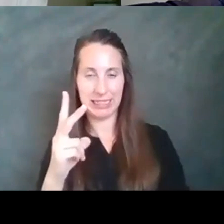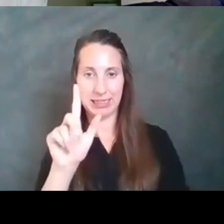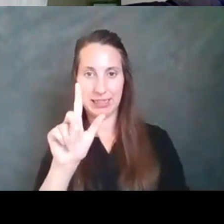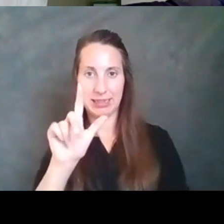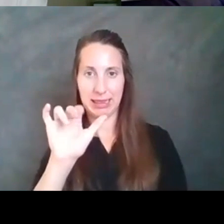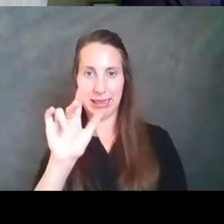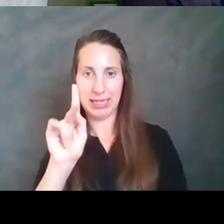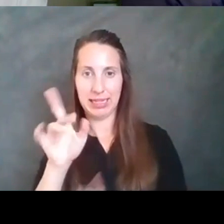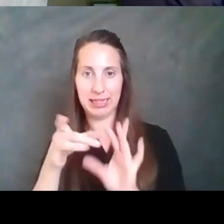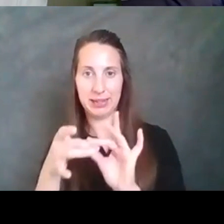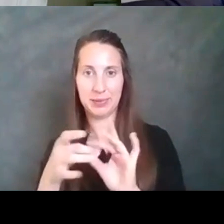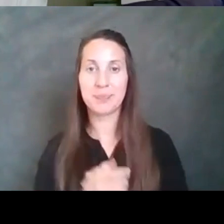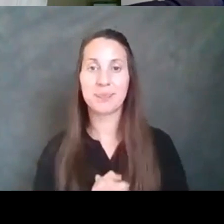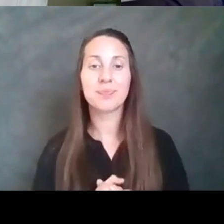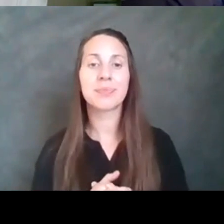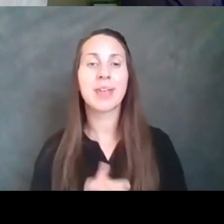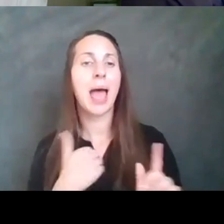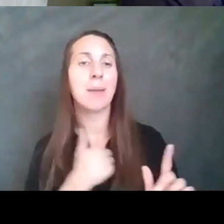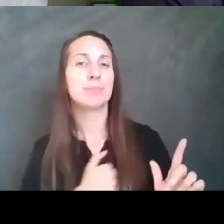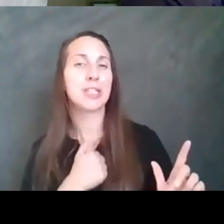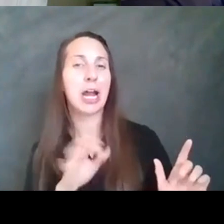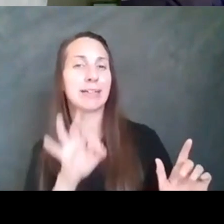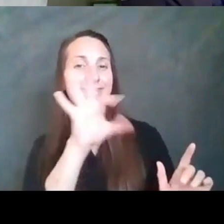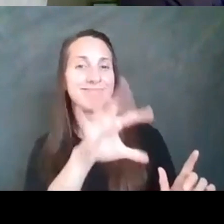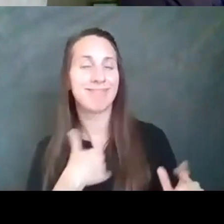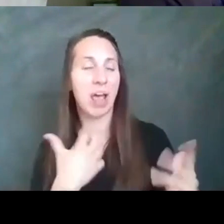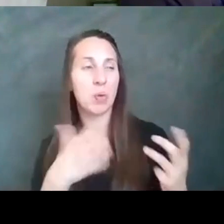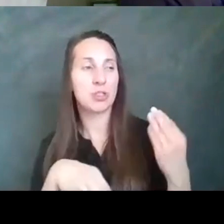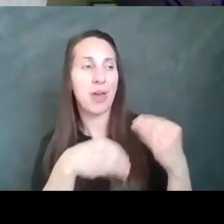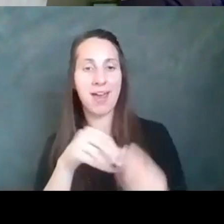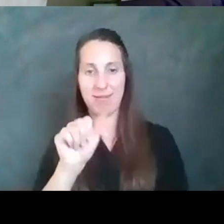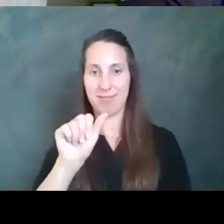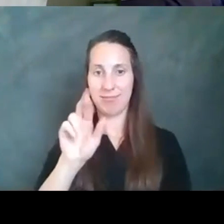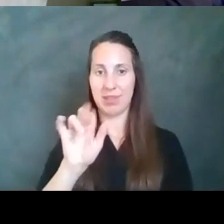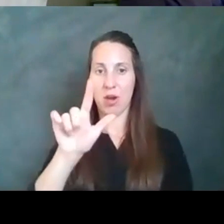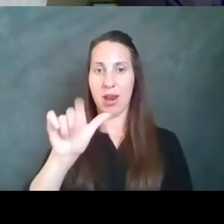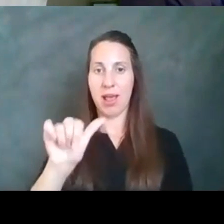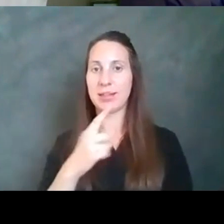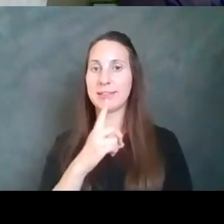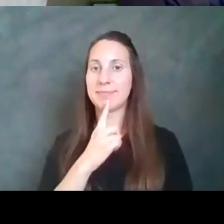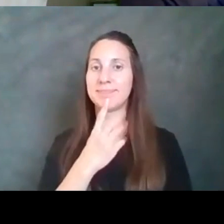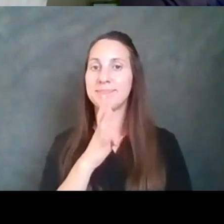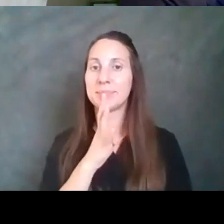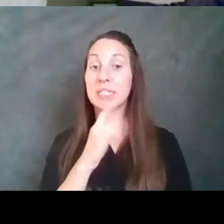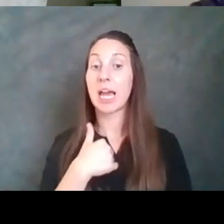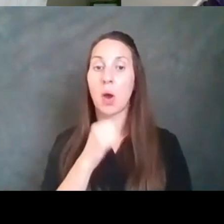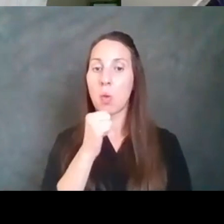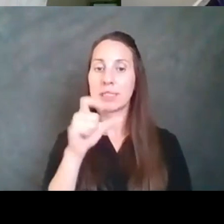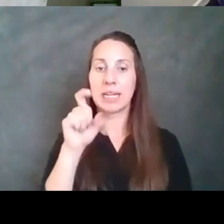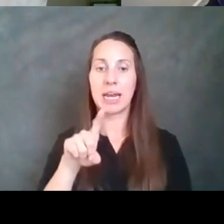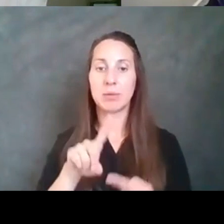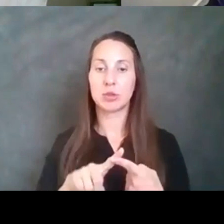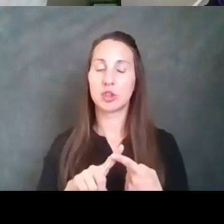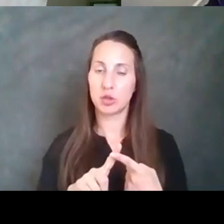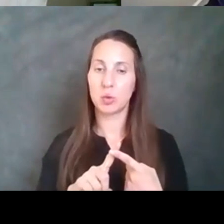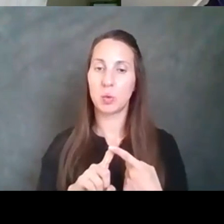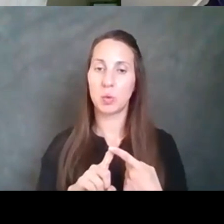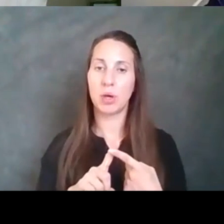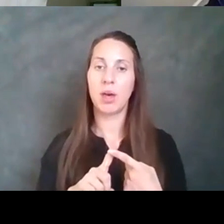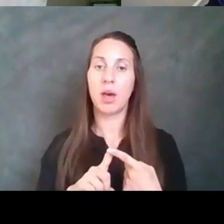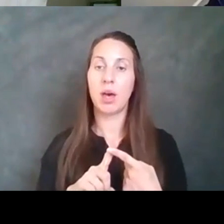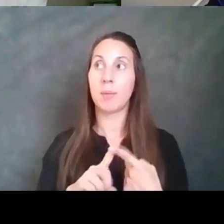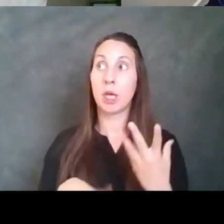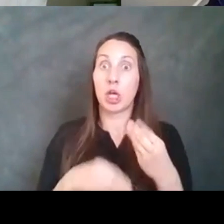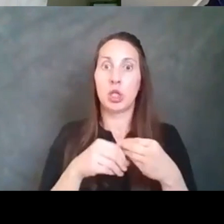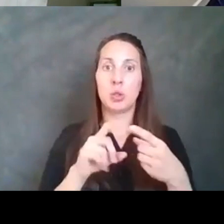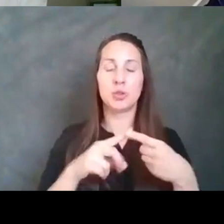I'm sorry. Would be great. I'd also like to add that, and I wasn't able to put it in my slides because I knew I had a time limit, but